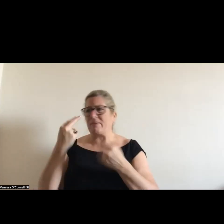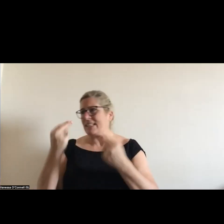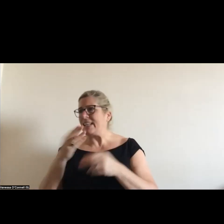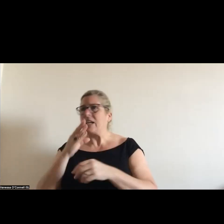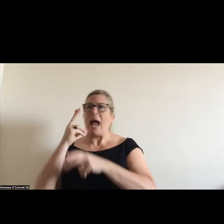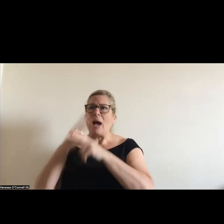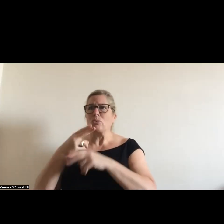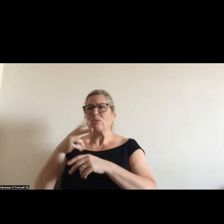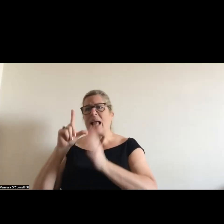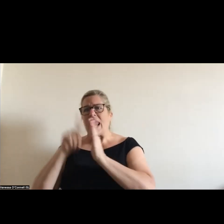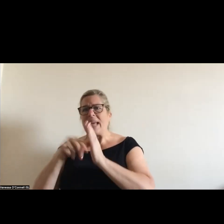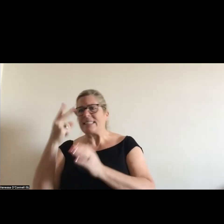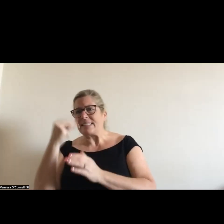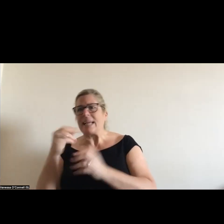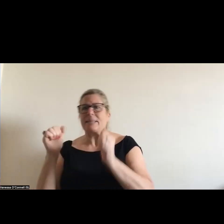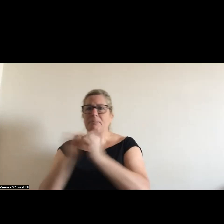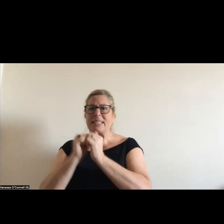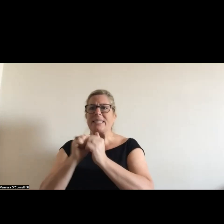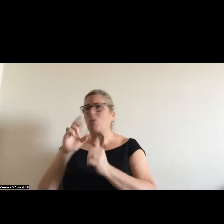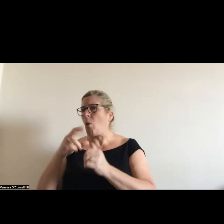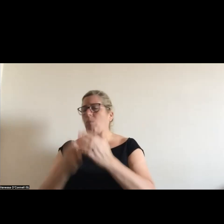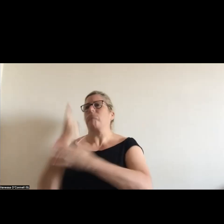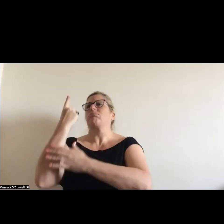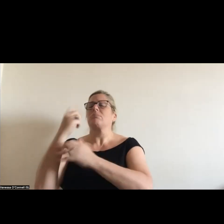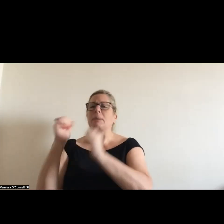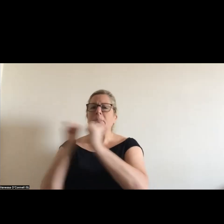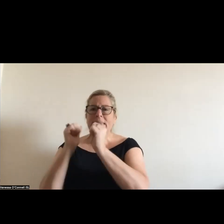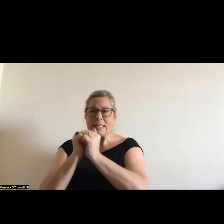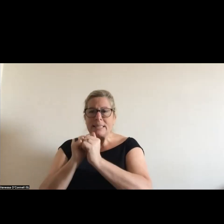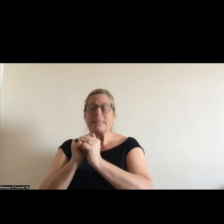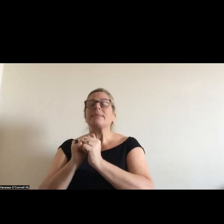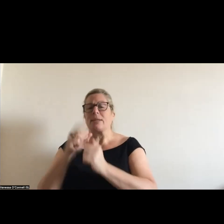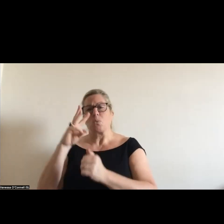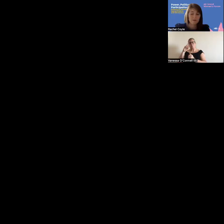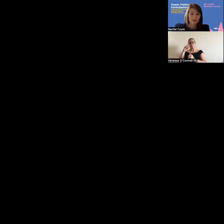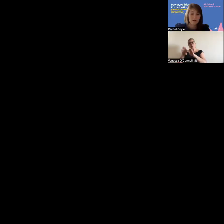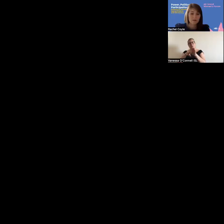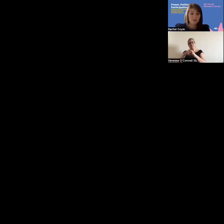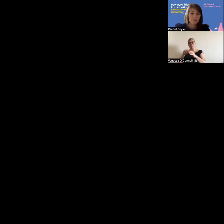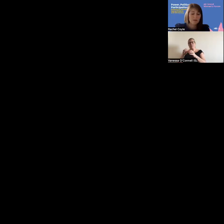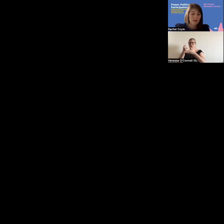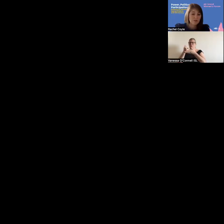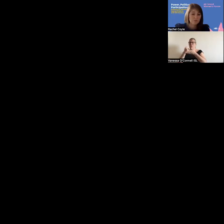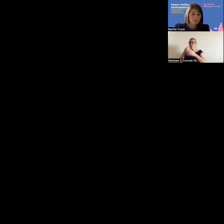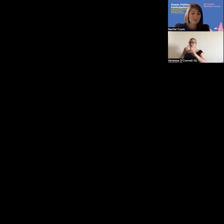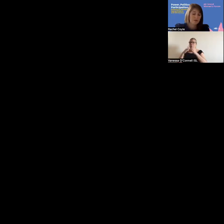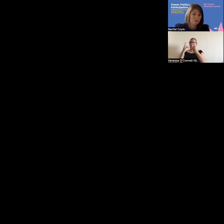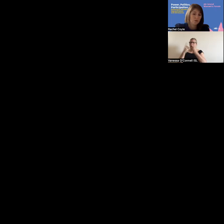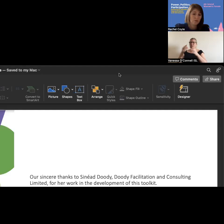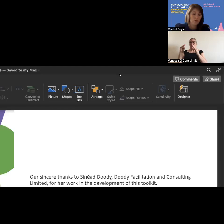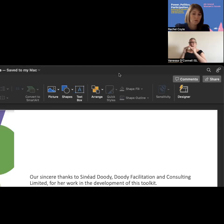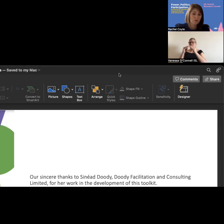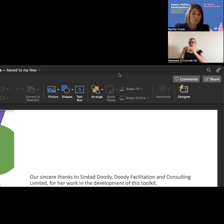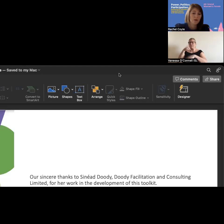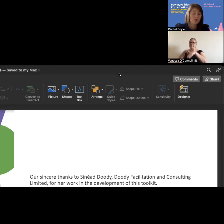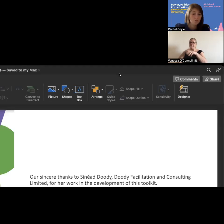hoc constituency engagements. That's why, with the support of the Department of Housing, Local Government and Heritage, the National Women's Council